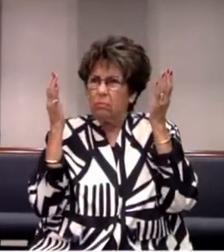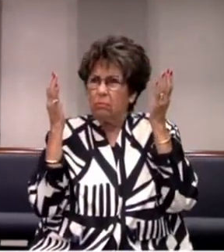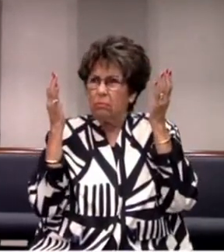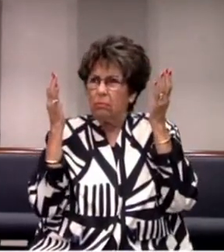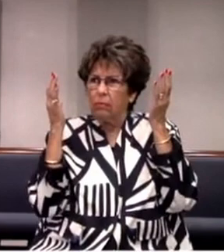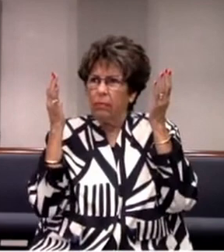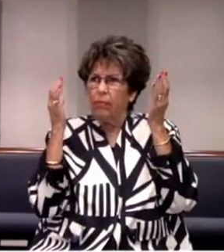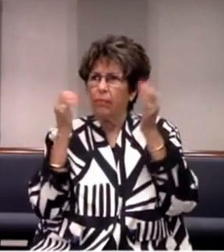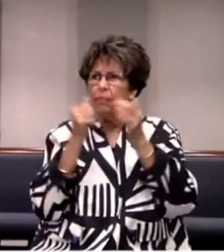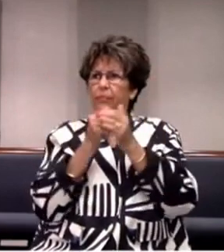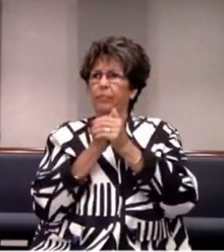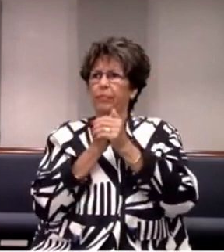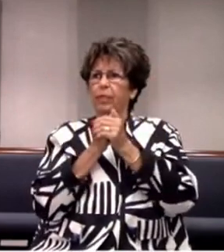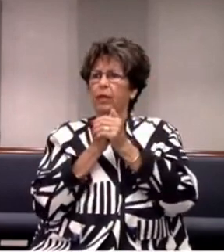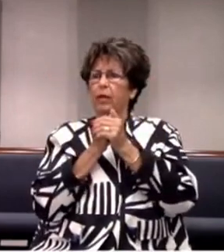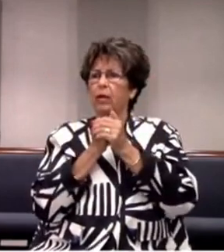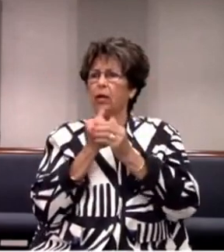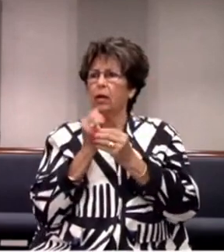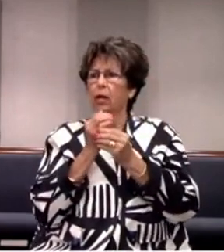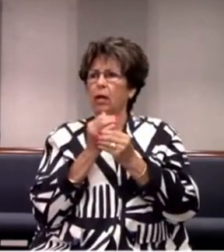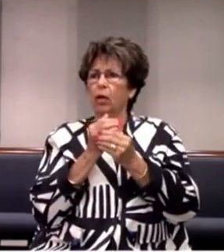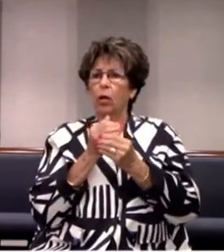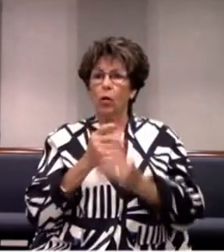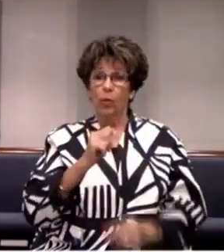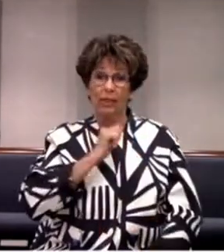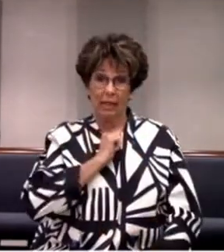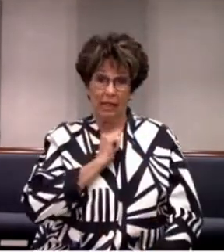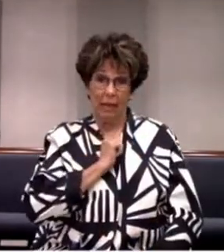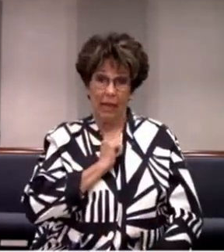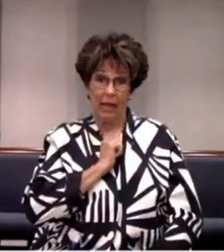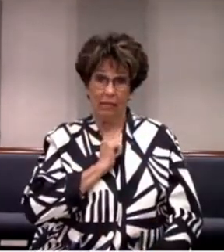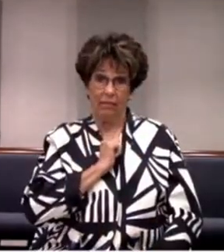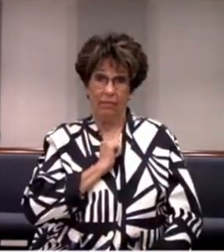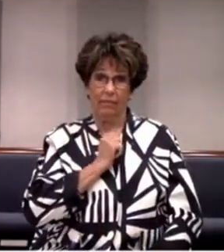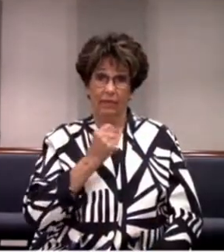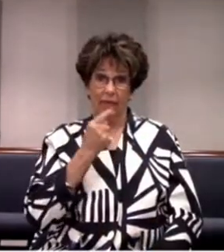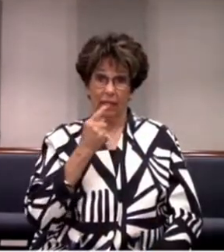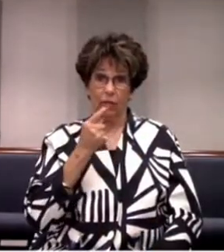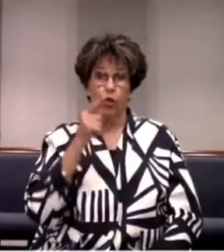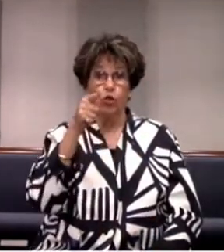meaning. So when Pastor Hunter says, you are